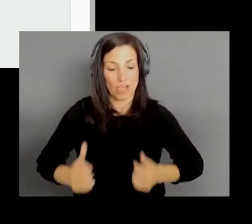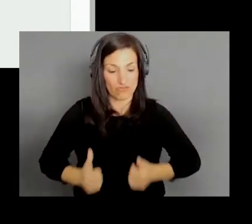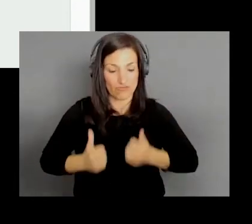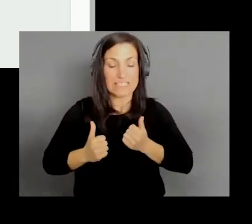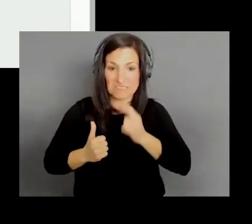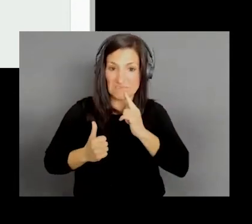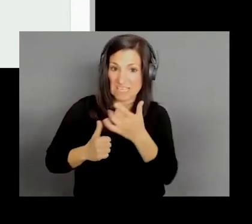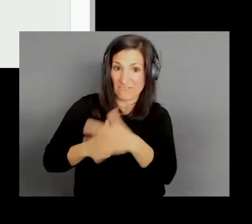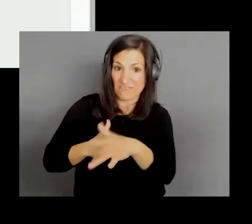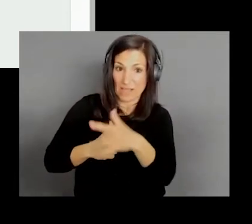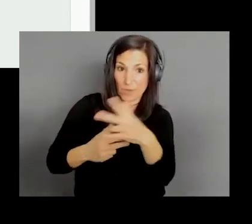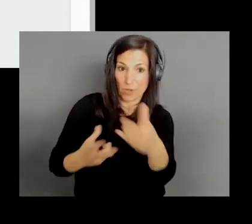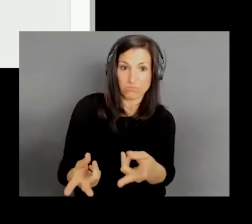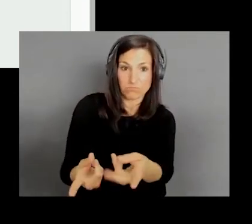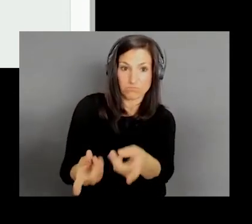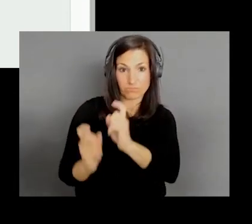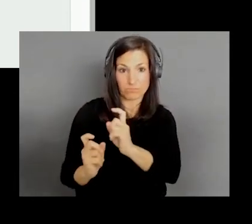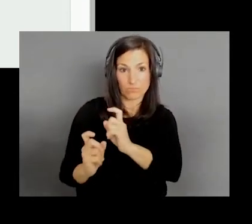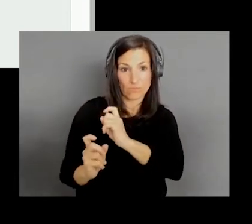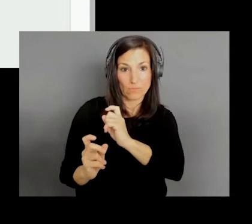automatically assign that range here.